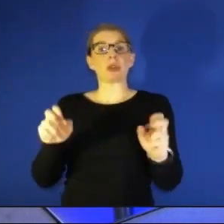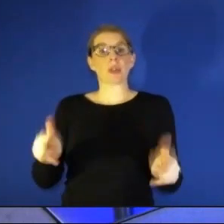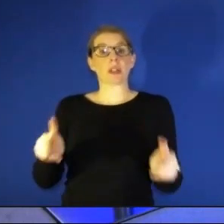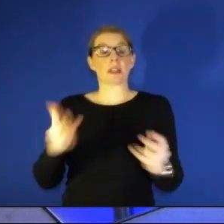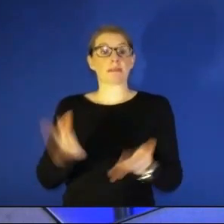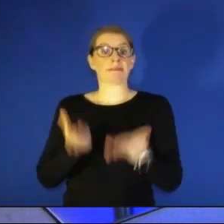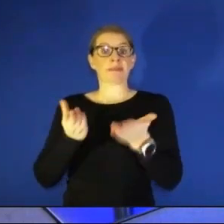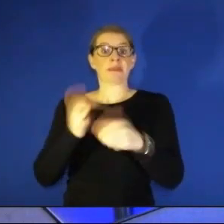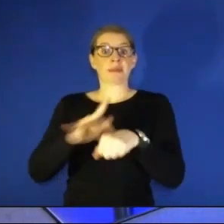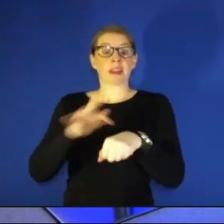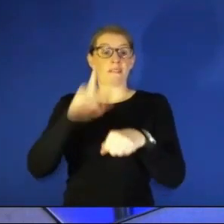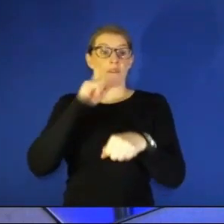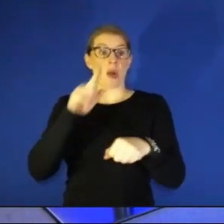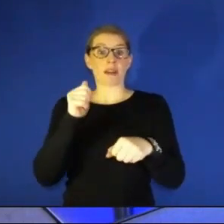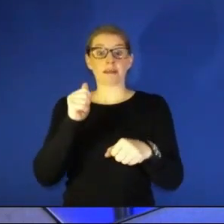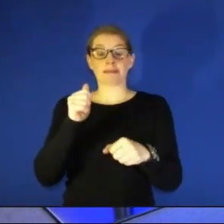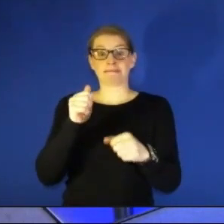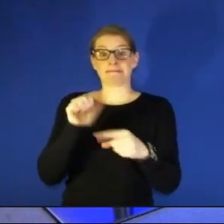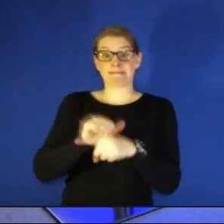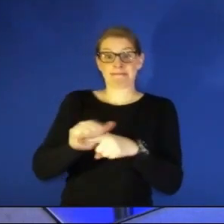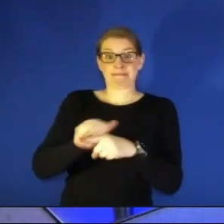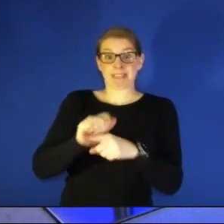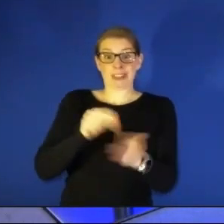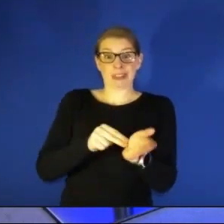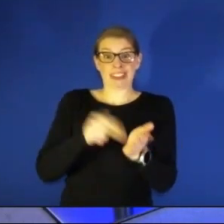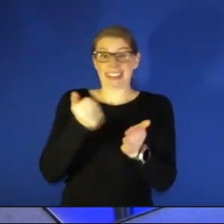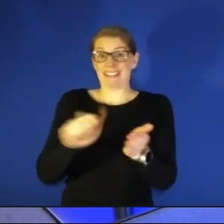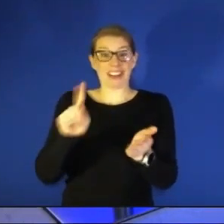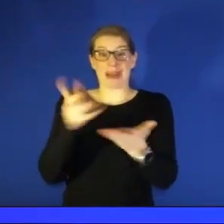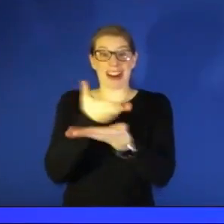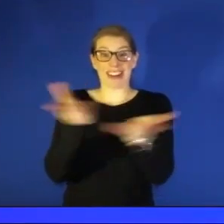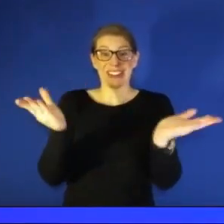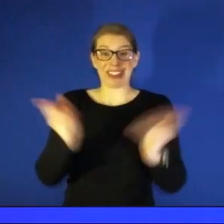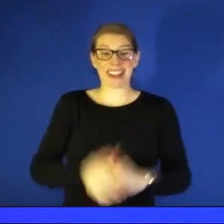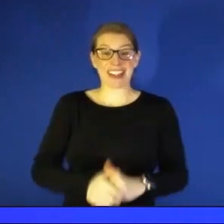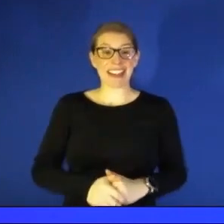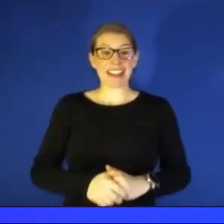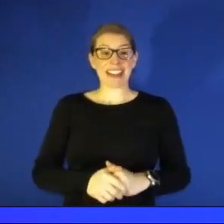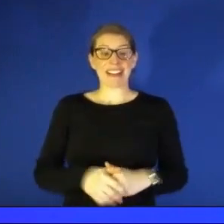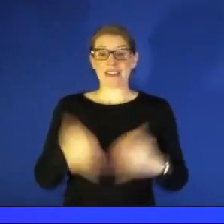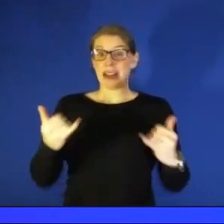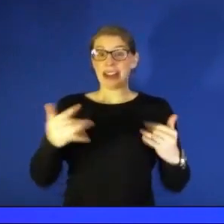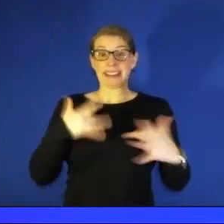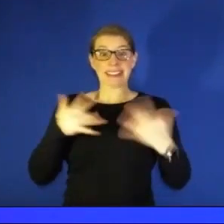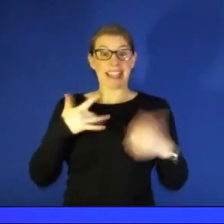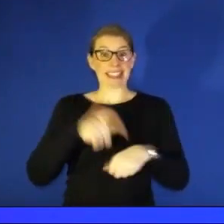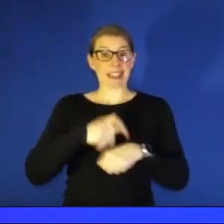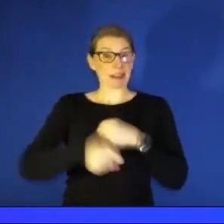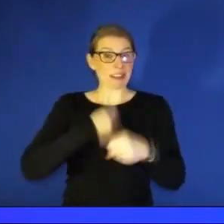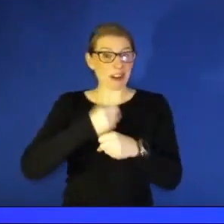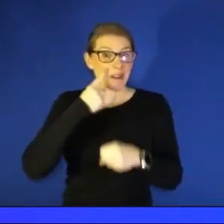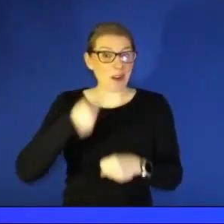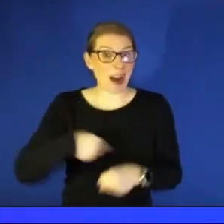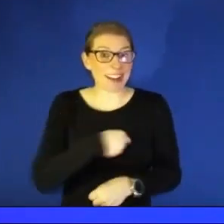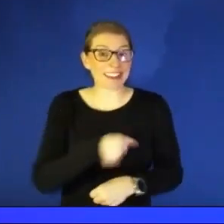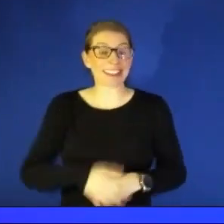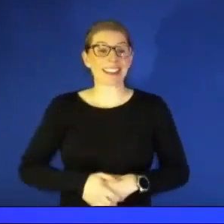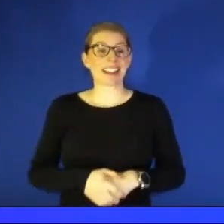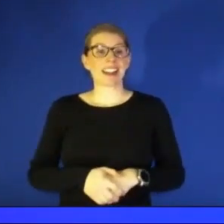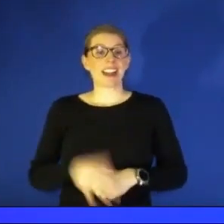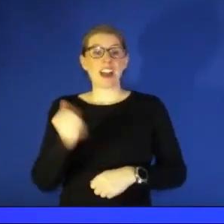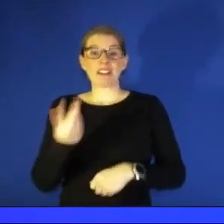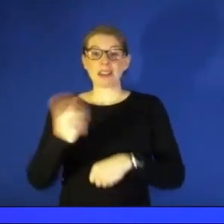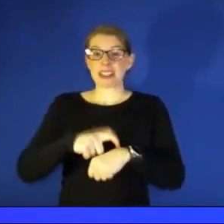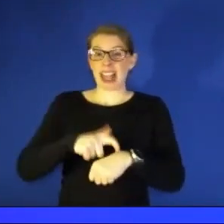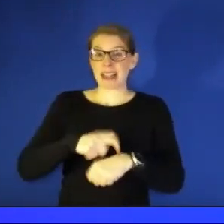aspiring nurses everywhere. Sure. This is an exciting time of year for us. There are a couple of times a year where